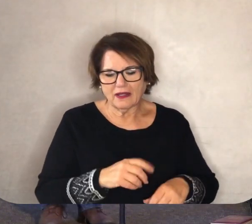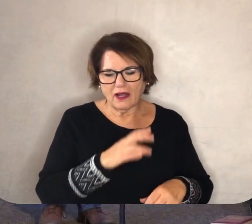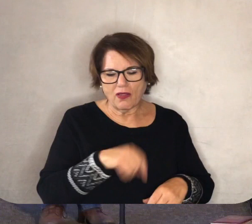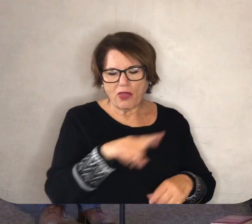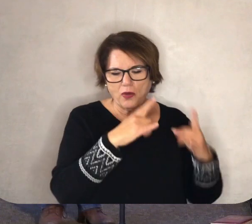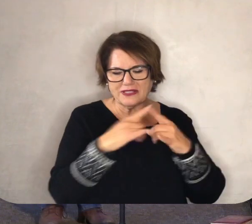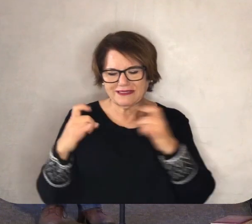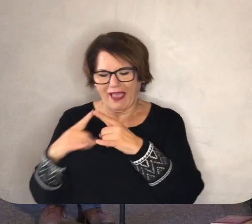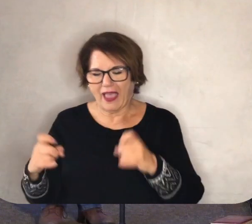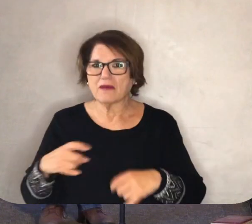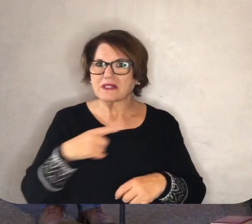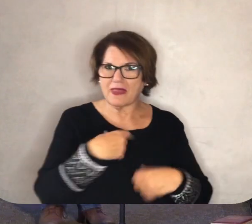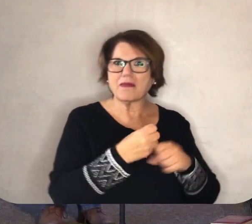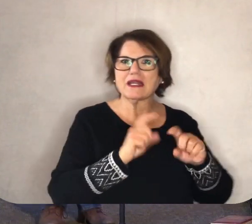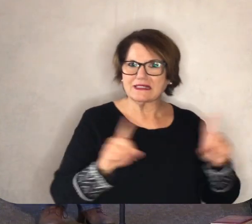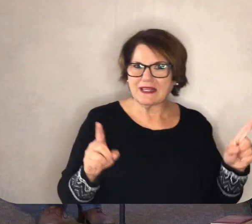And they made a difference.